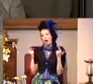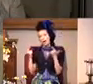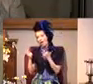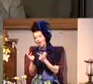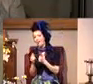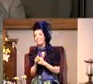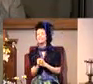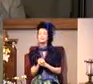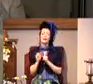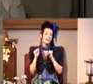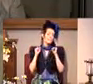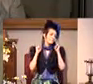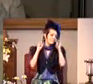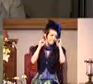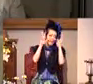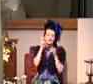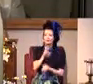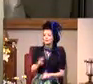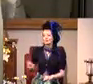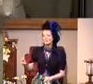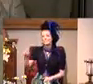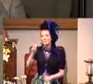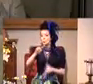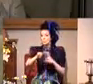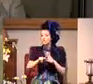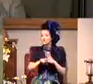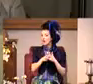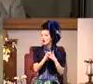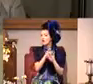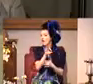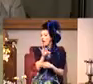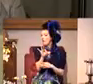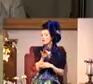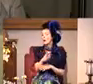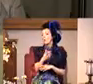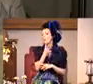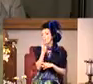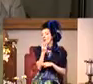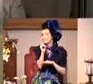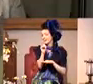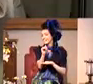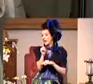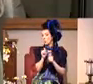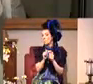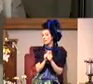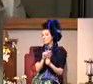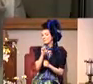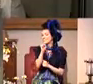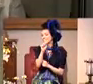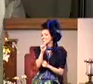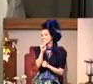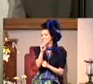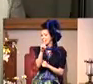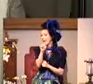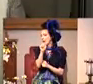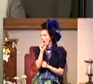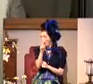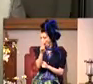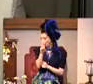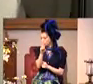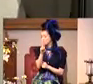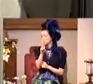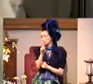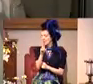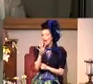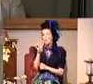been an incredible journey. We started on Wednesday evening this week with our Seder, where 40 folks gathered in